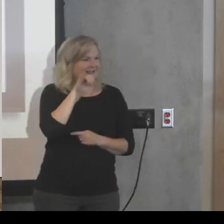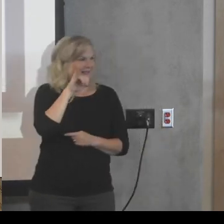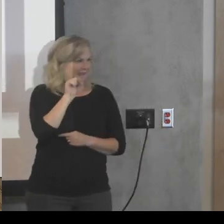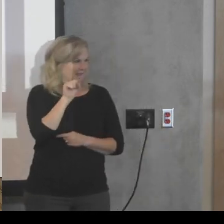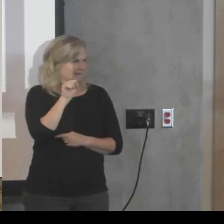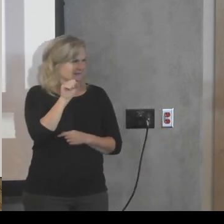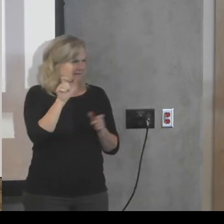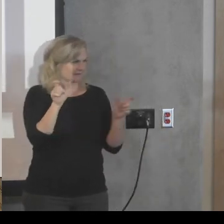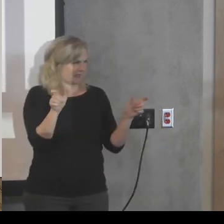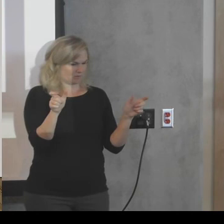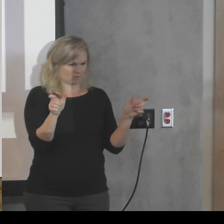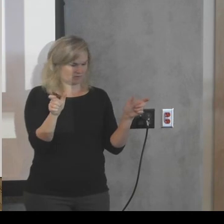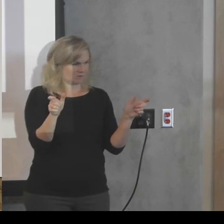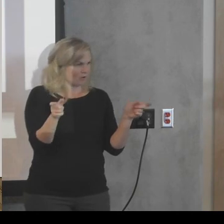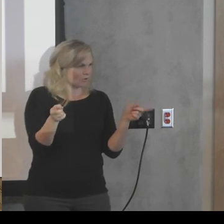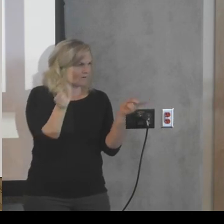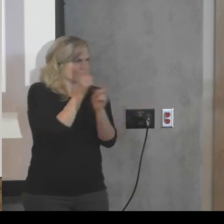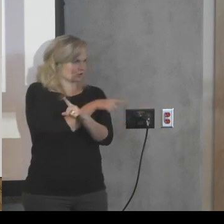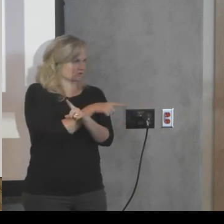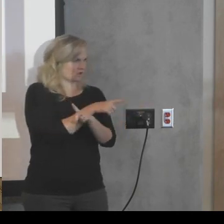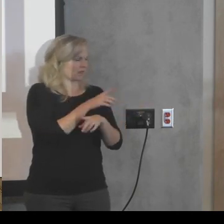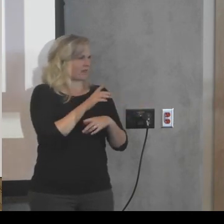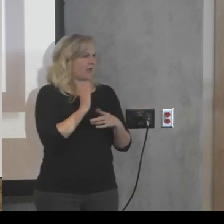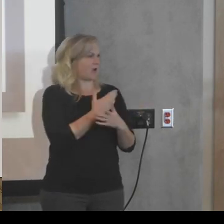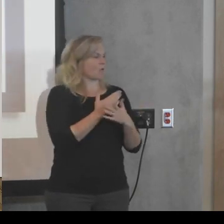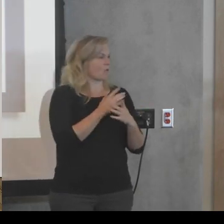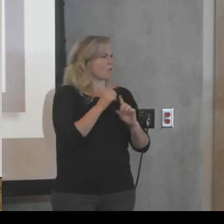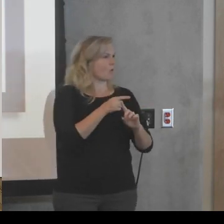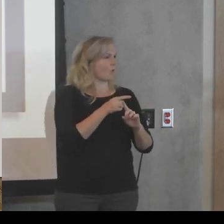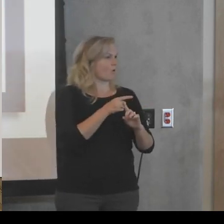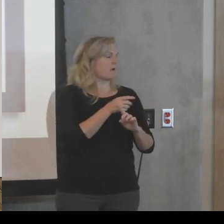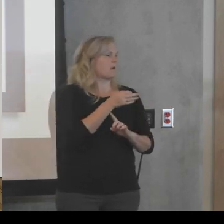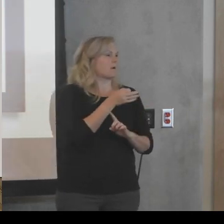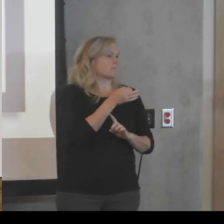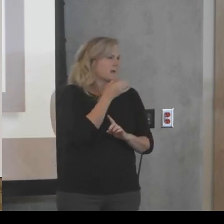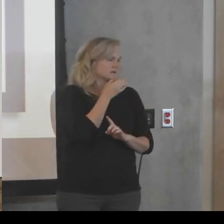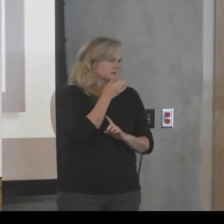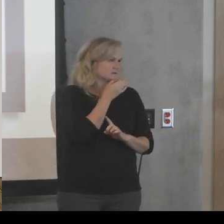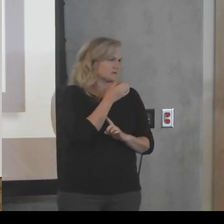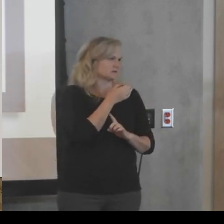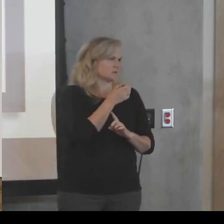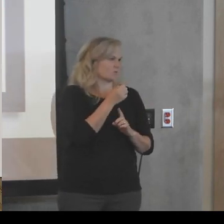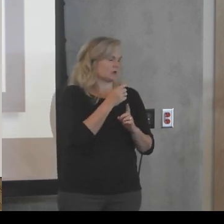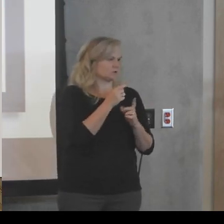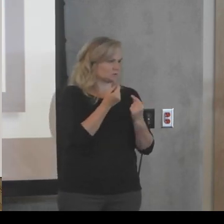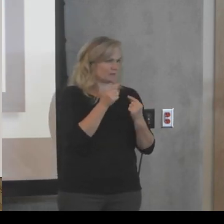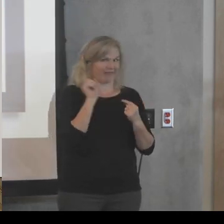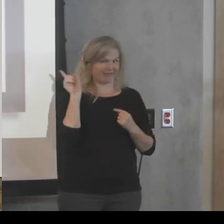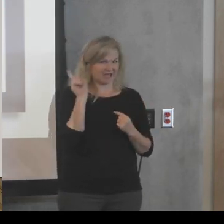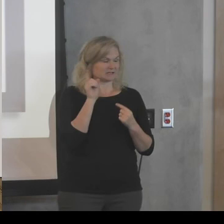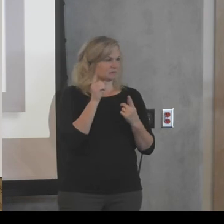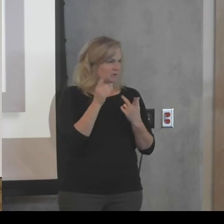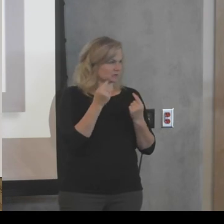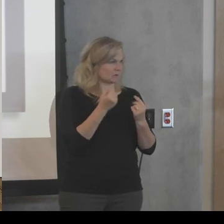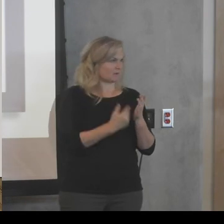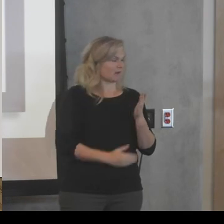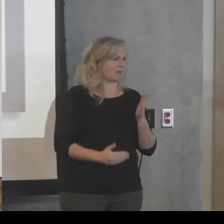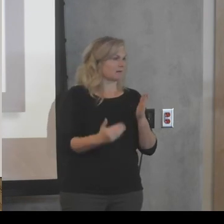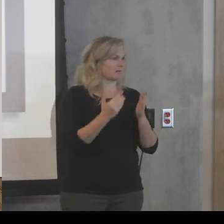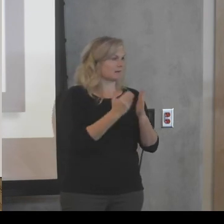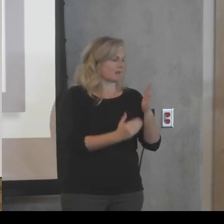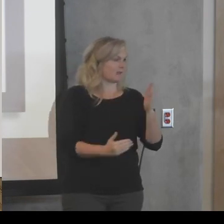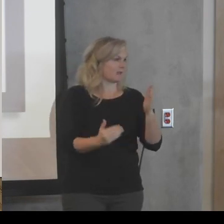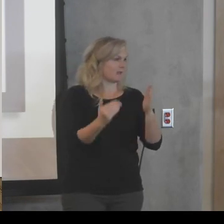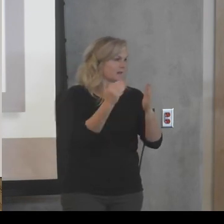interrogative reversal. Our goal here is mastery. We work on these over and over and over again, first